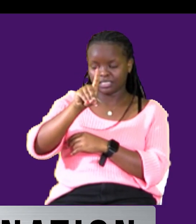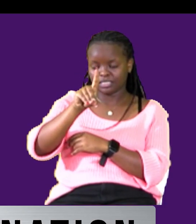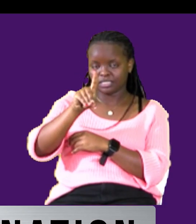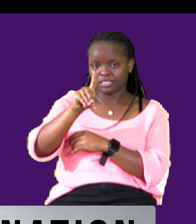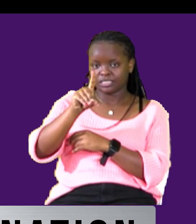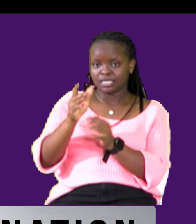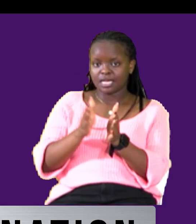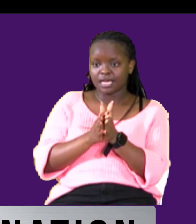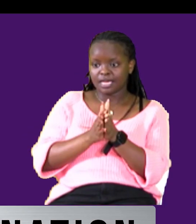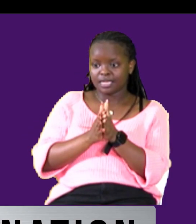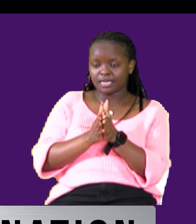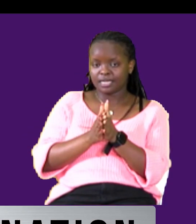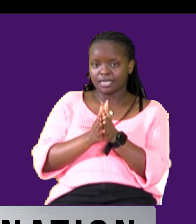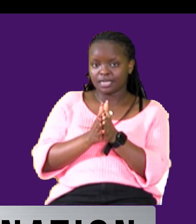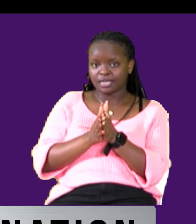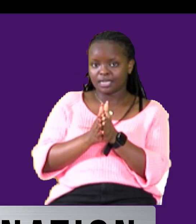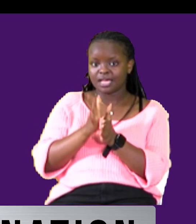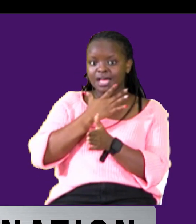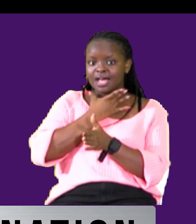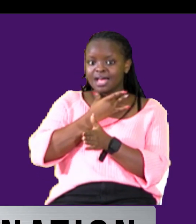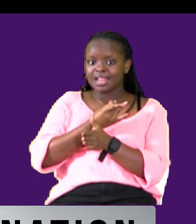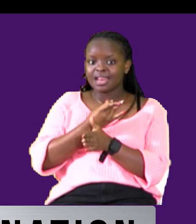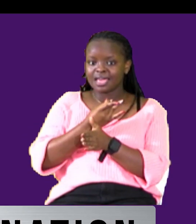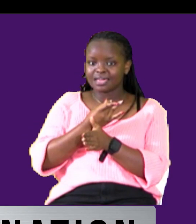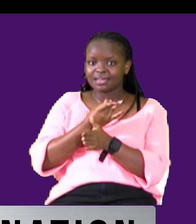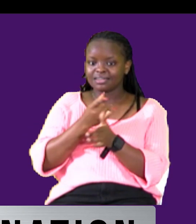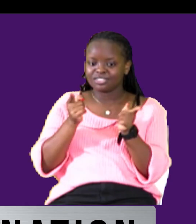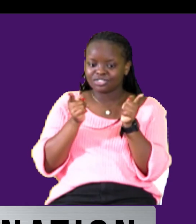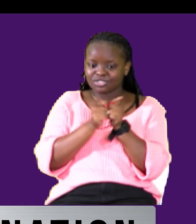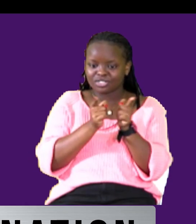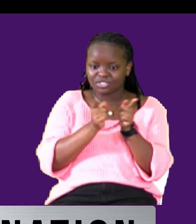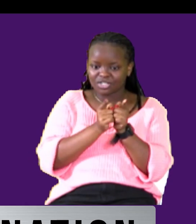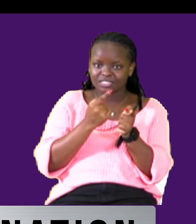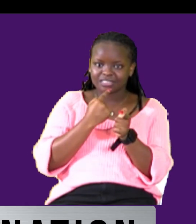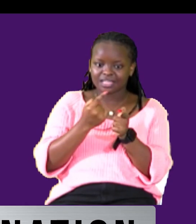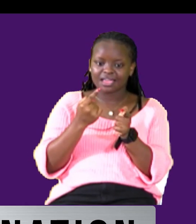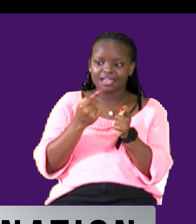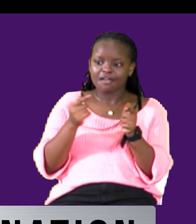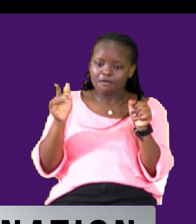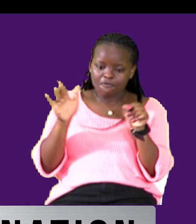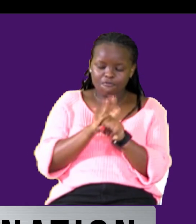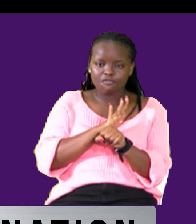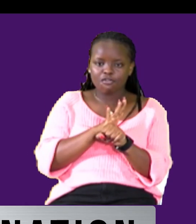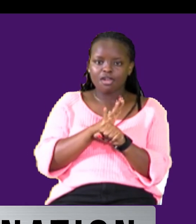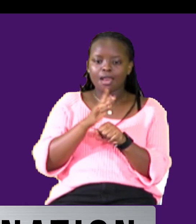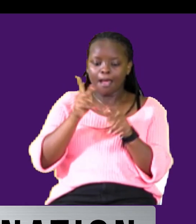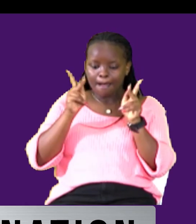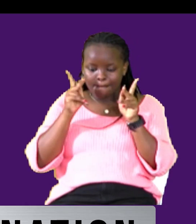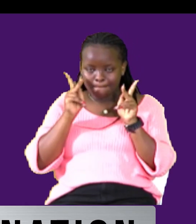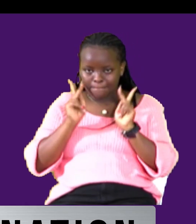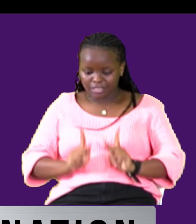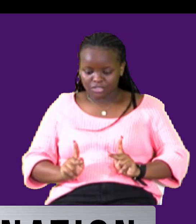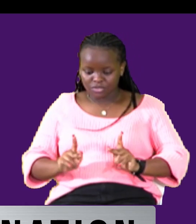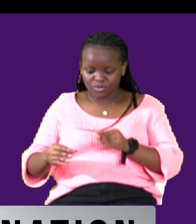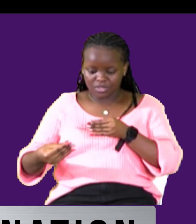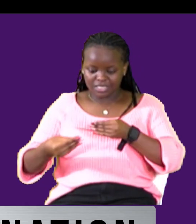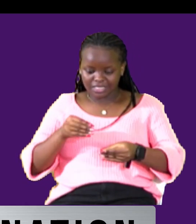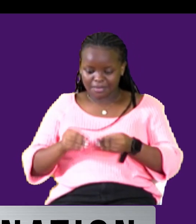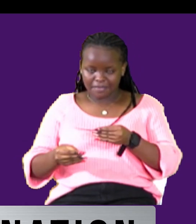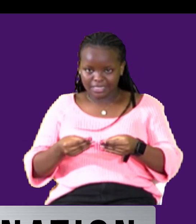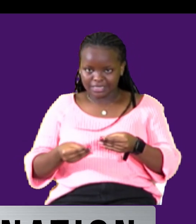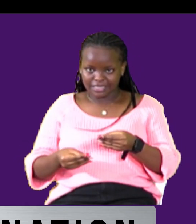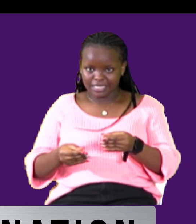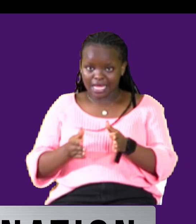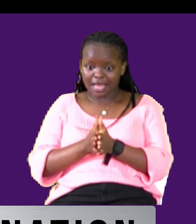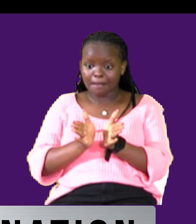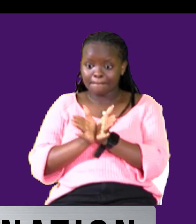and okay, they don't like abbreviations. They say you say it in full. Persons with disabilities. And public participation,